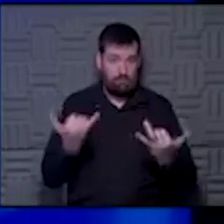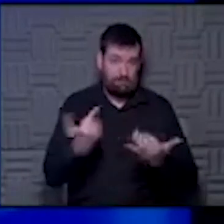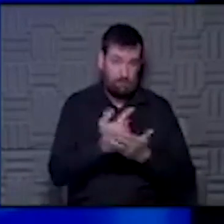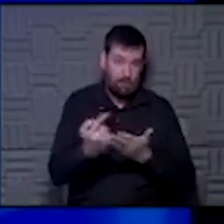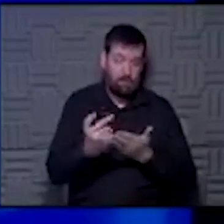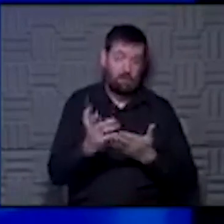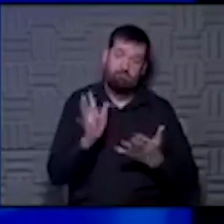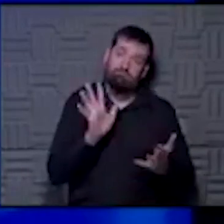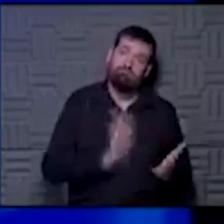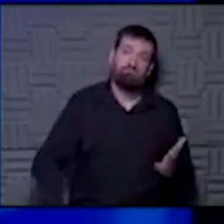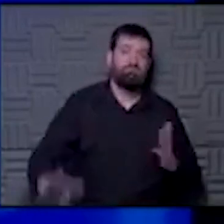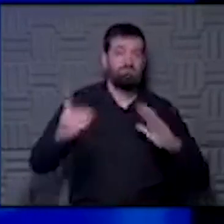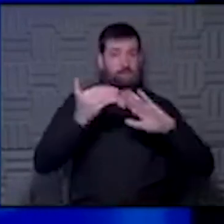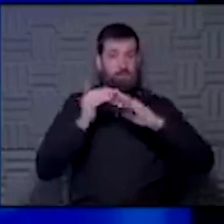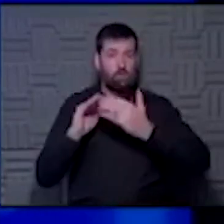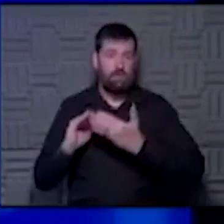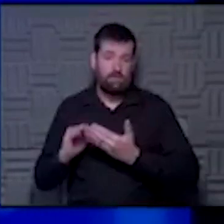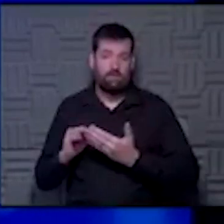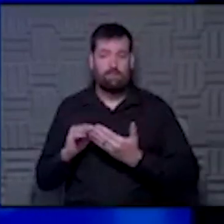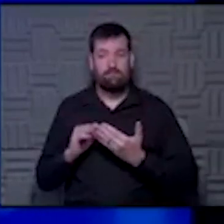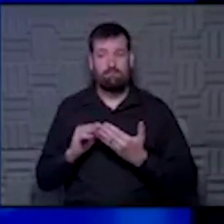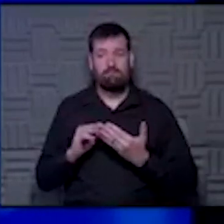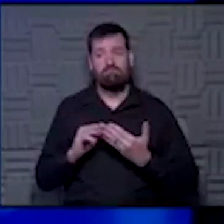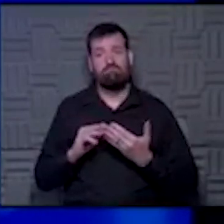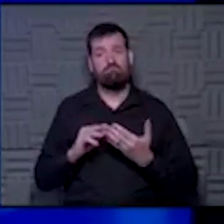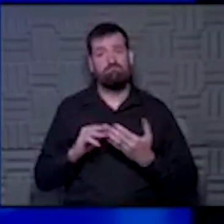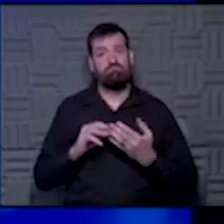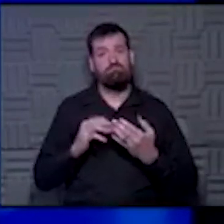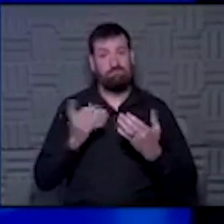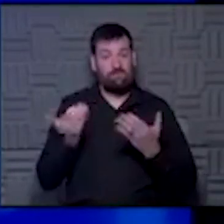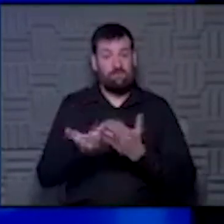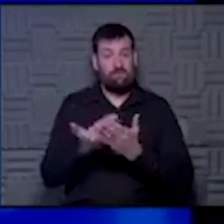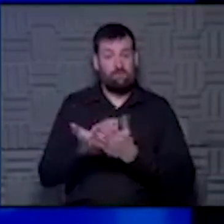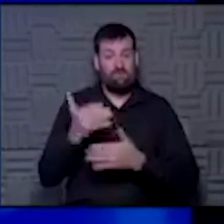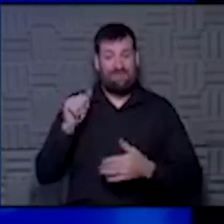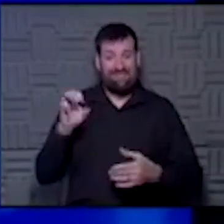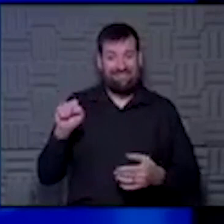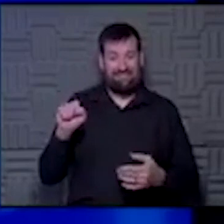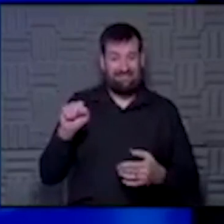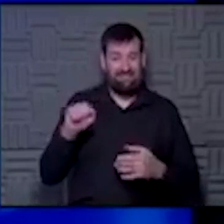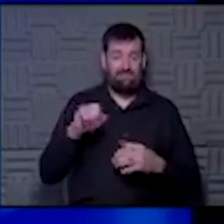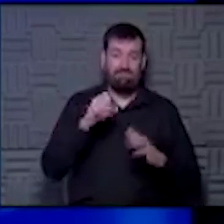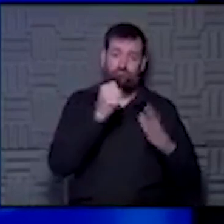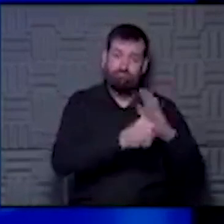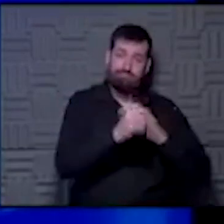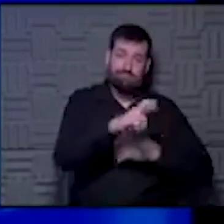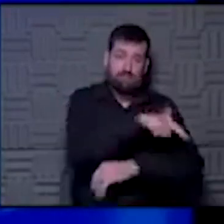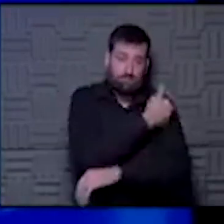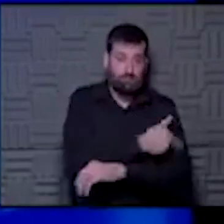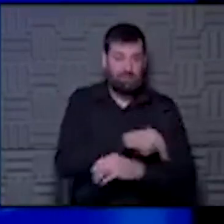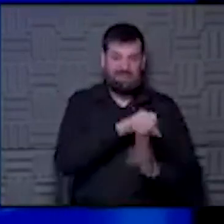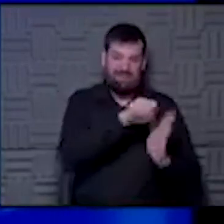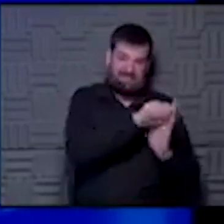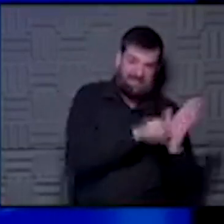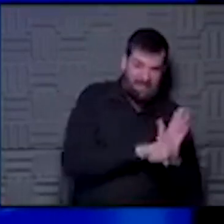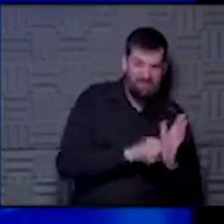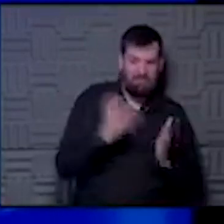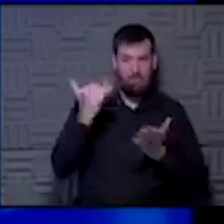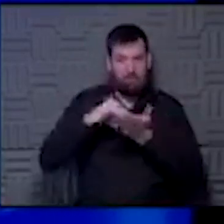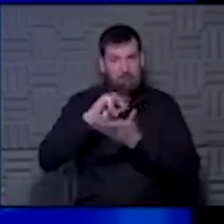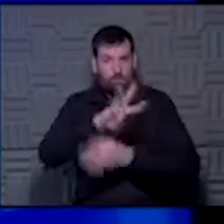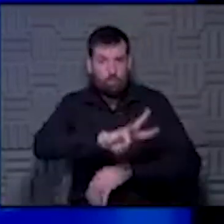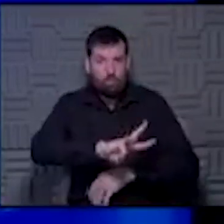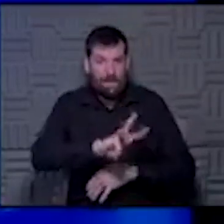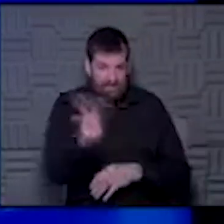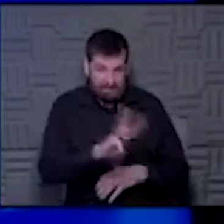hospitals across the community, and also the numbers of new cases and hospitalizations across our state and the Midwest continue